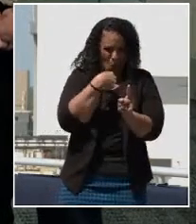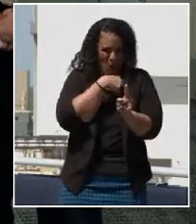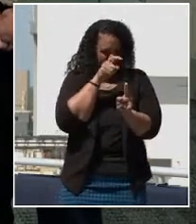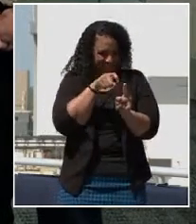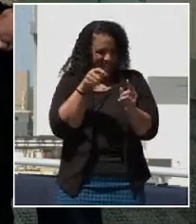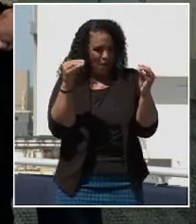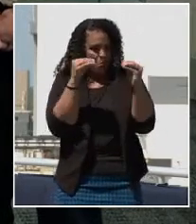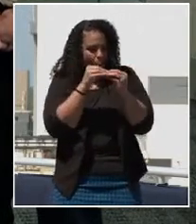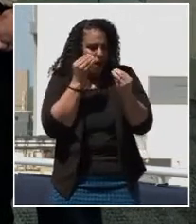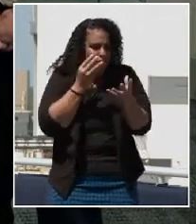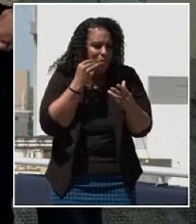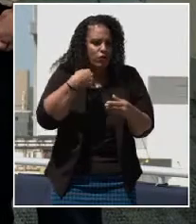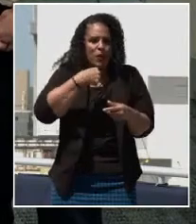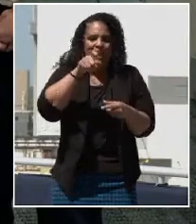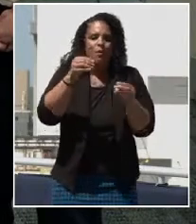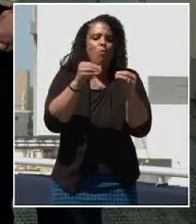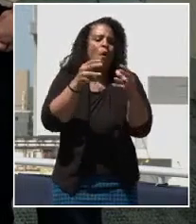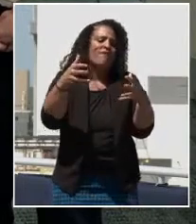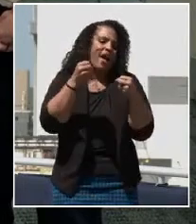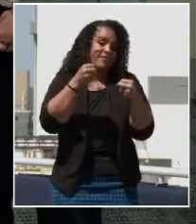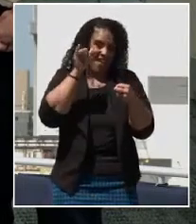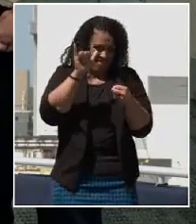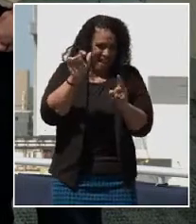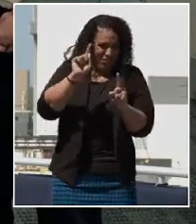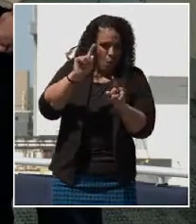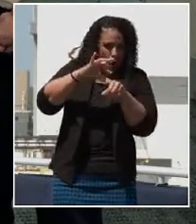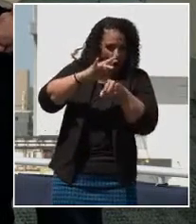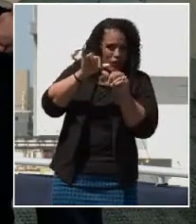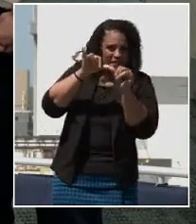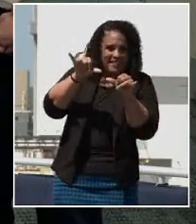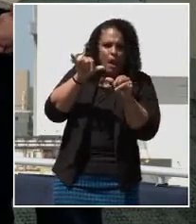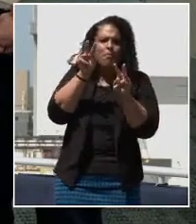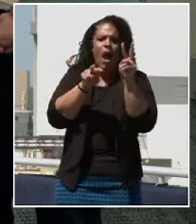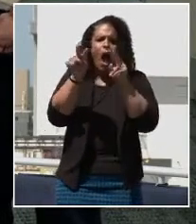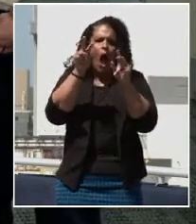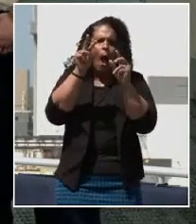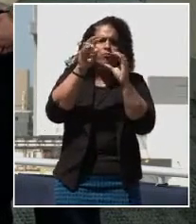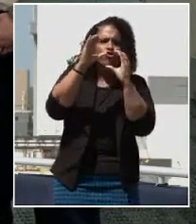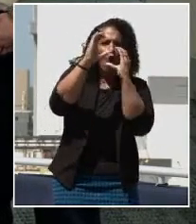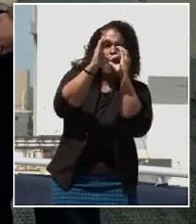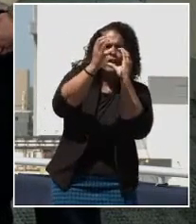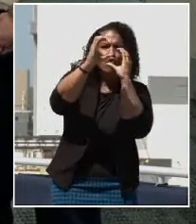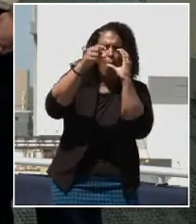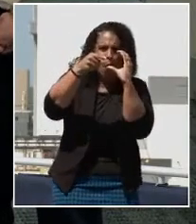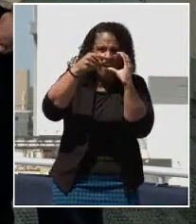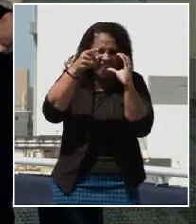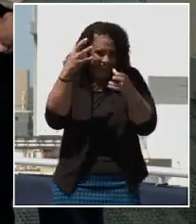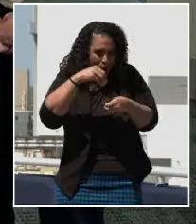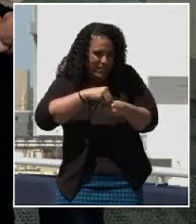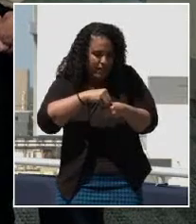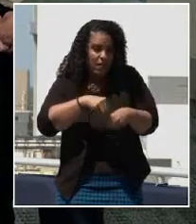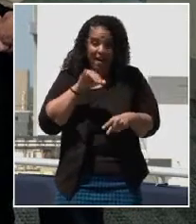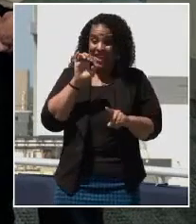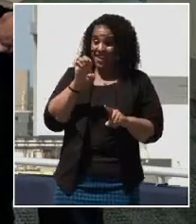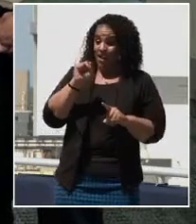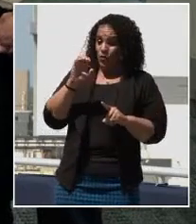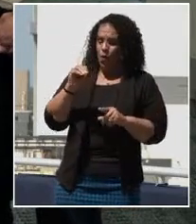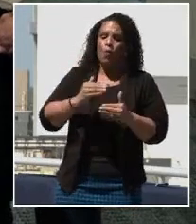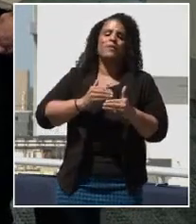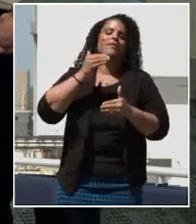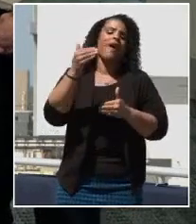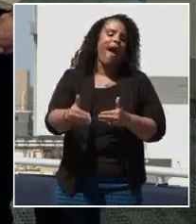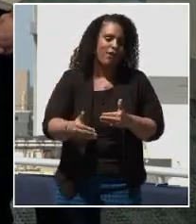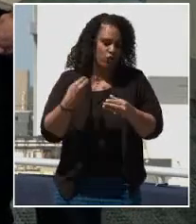need more information and we need it faster and that's really where the Earth system Observatory comes in so the eso is the next